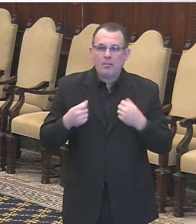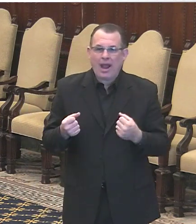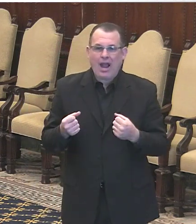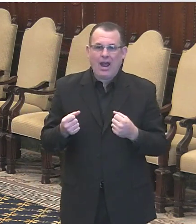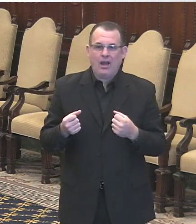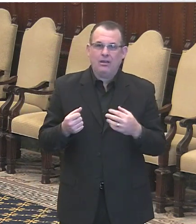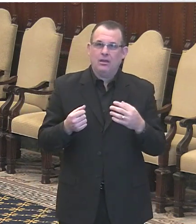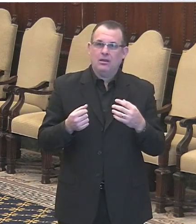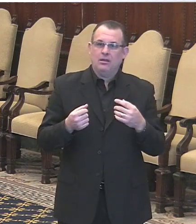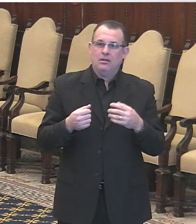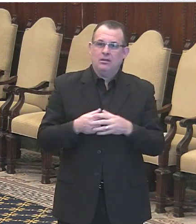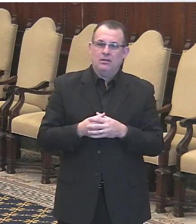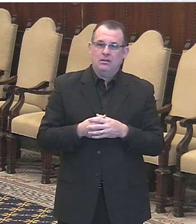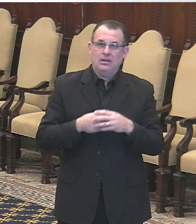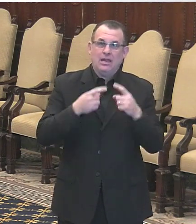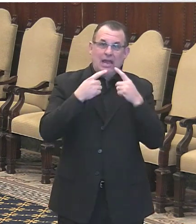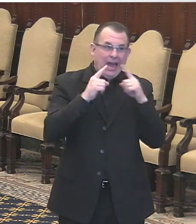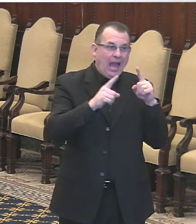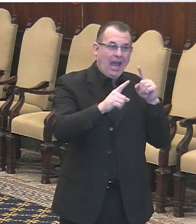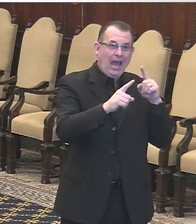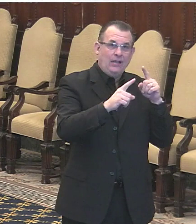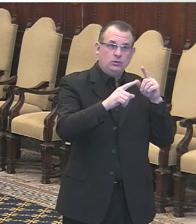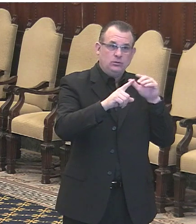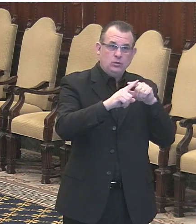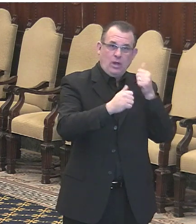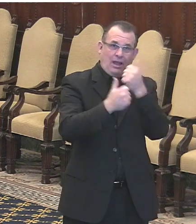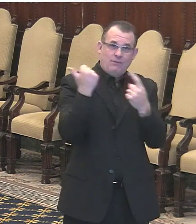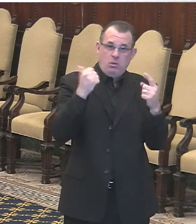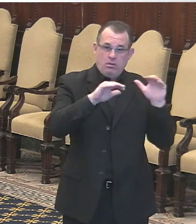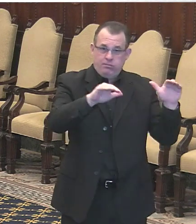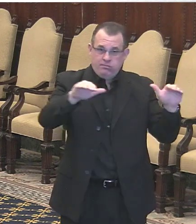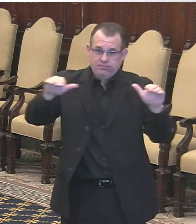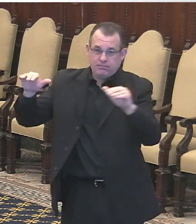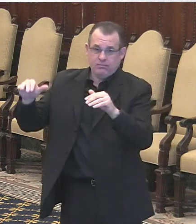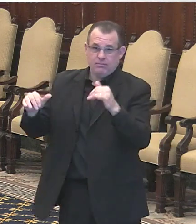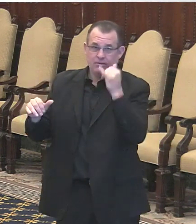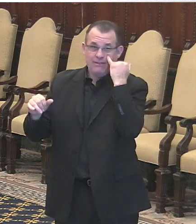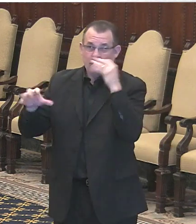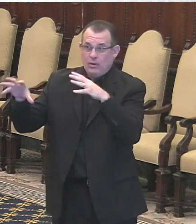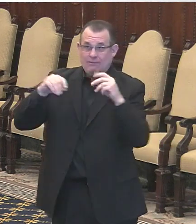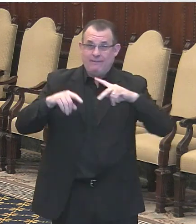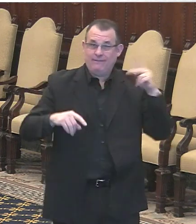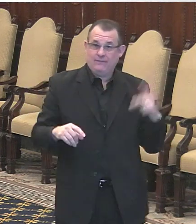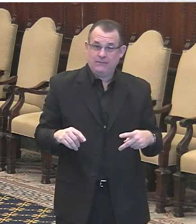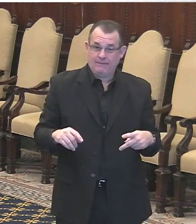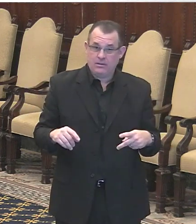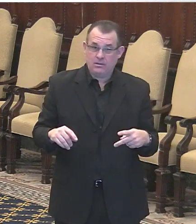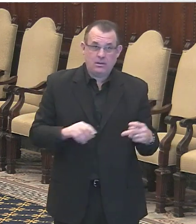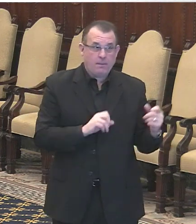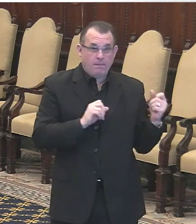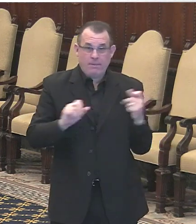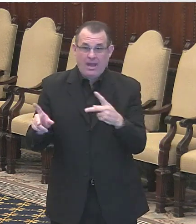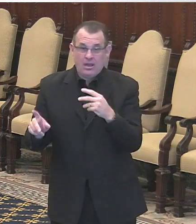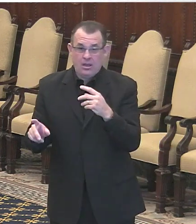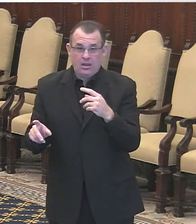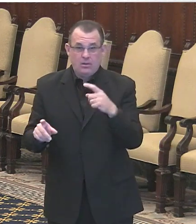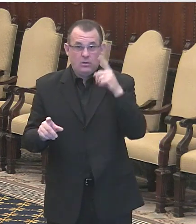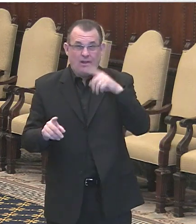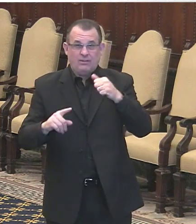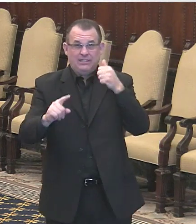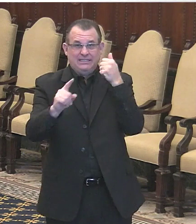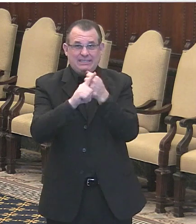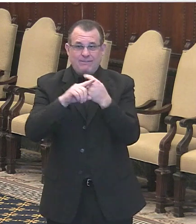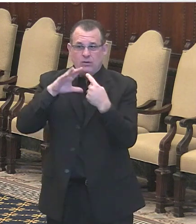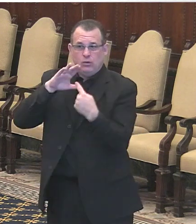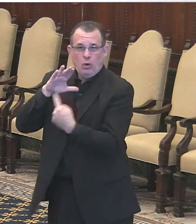do leave Philadelphia, you need to self-quarantine. And I don't know, any other way to say this, but you need to put